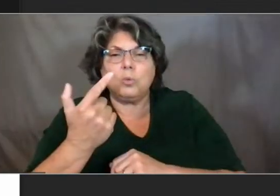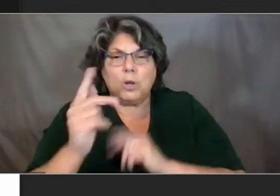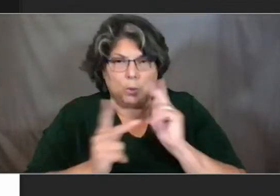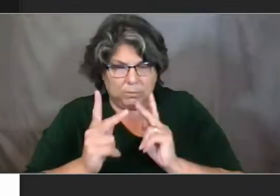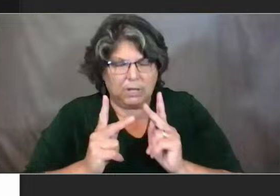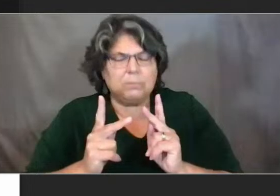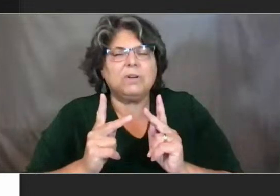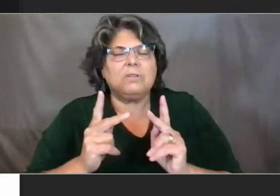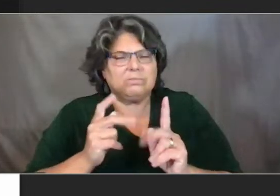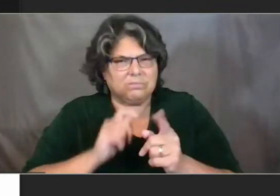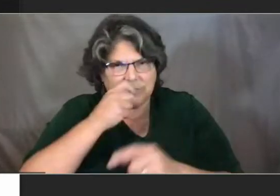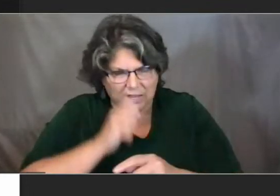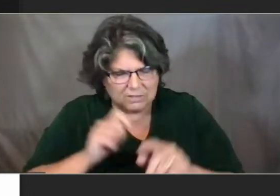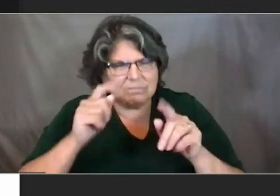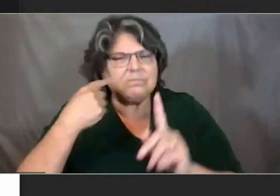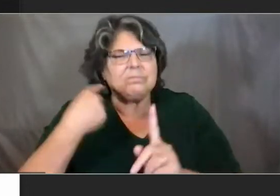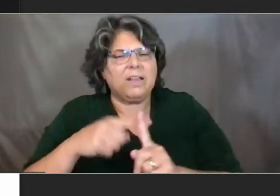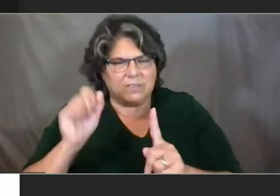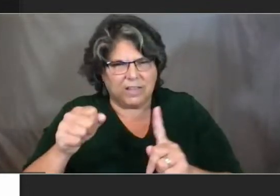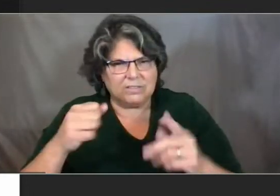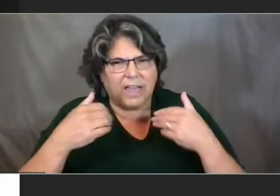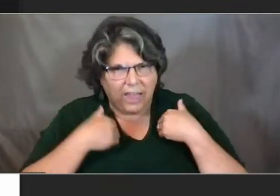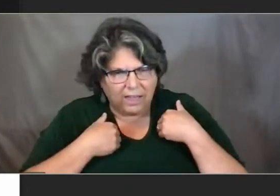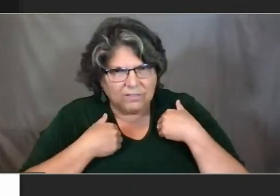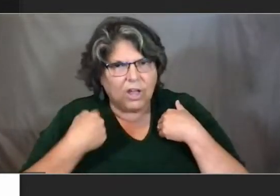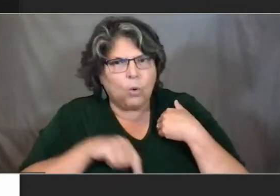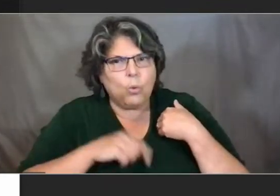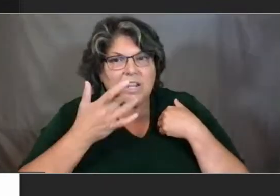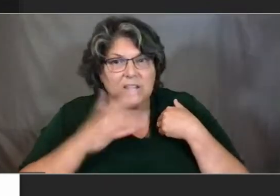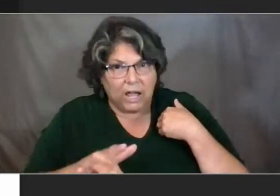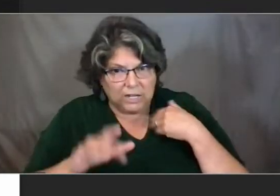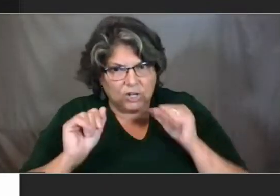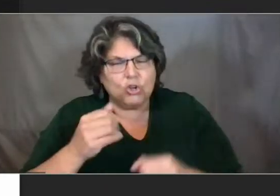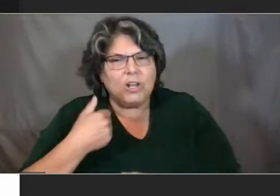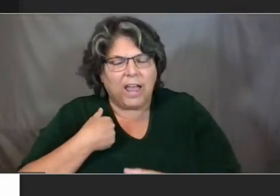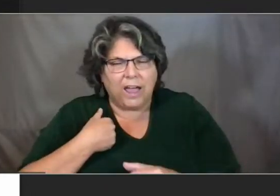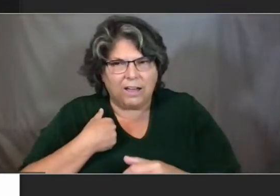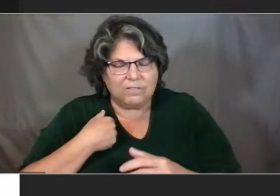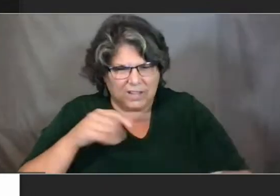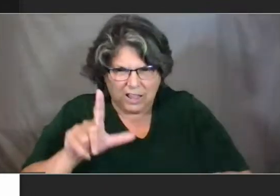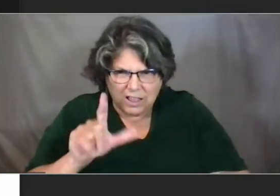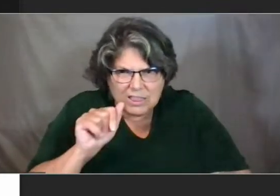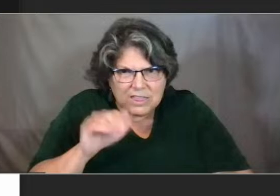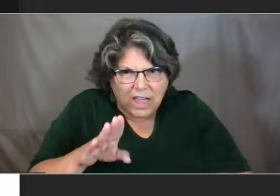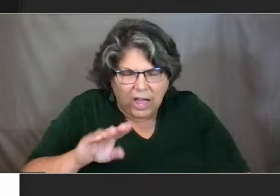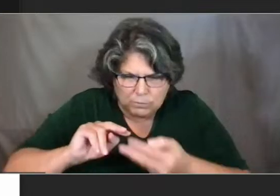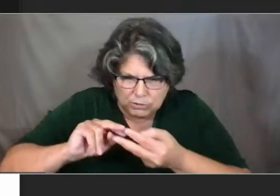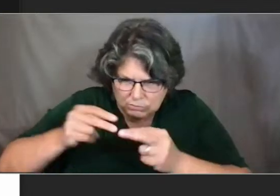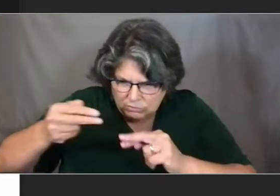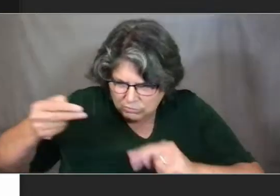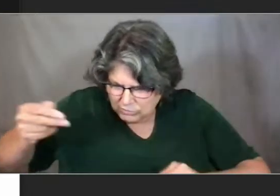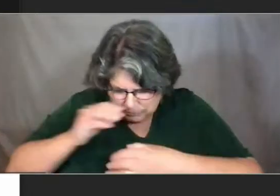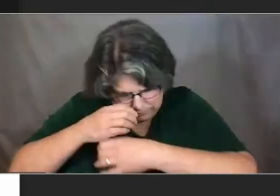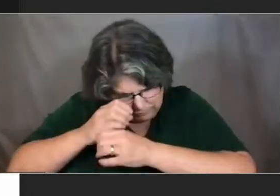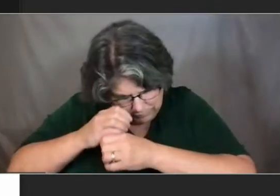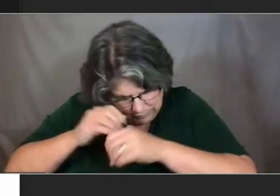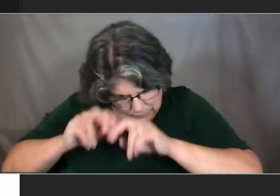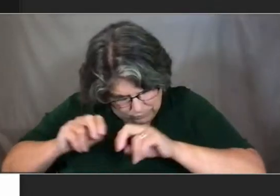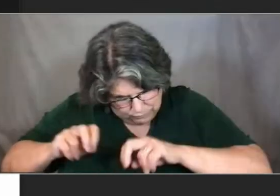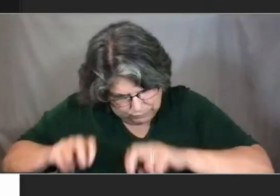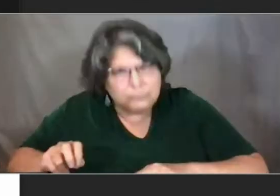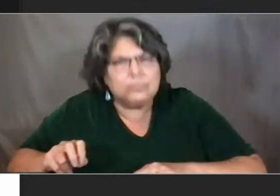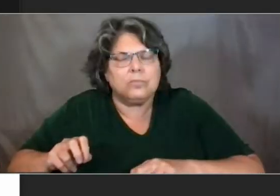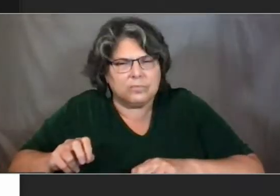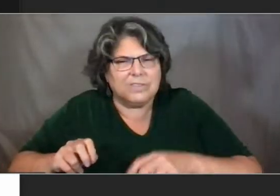actually been fortunate enough to get whole genome sequencing done. Part of the problem with being a rural county